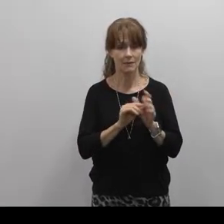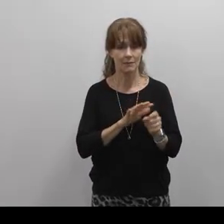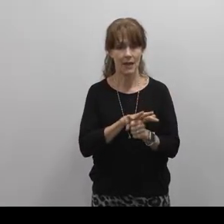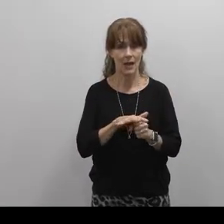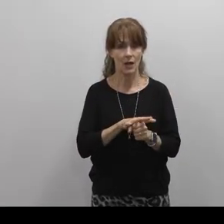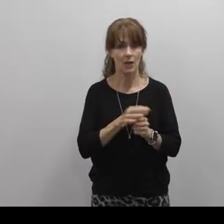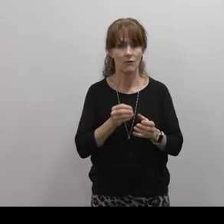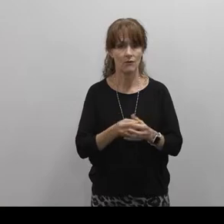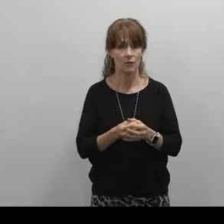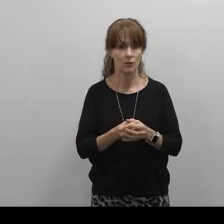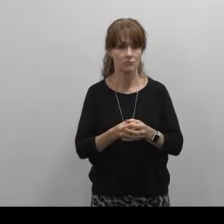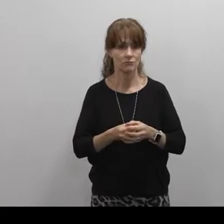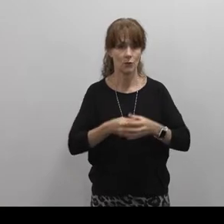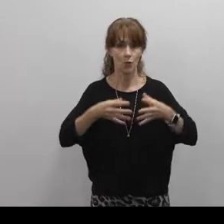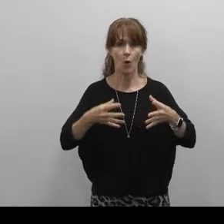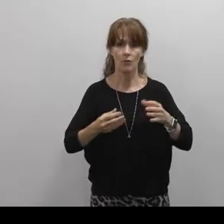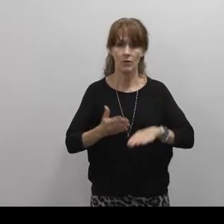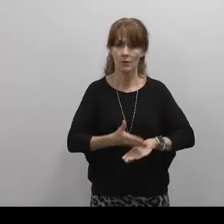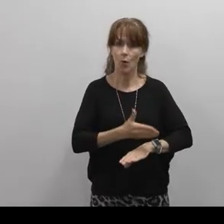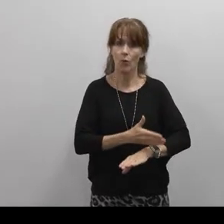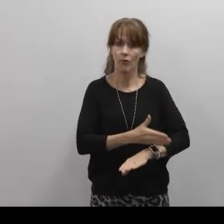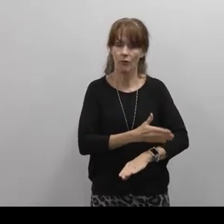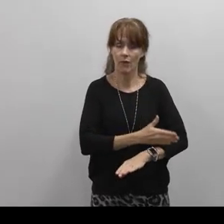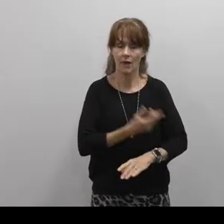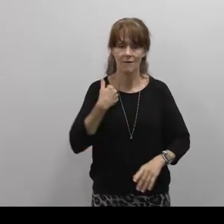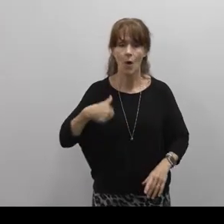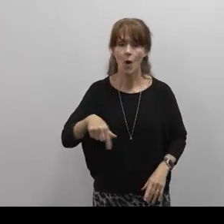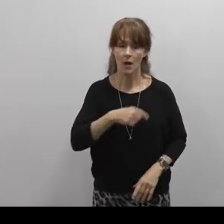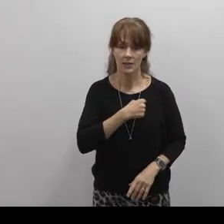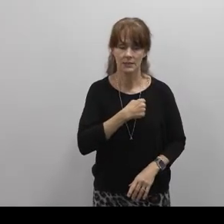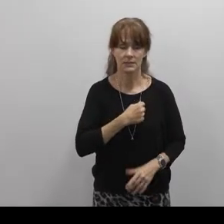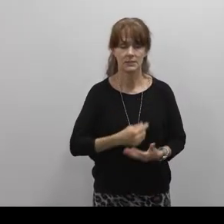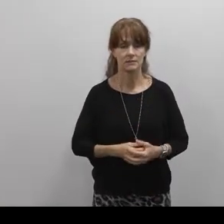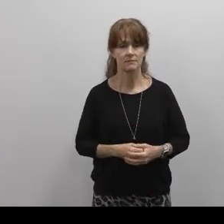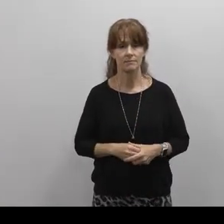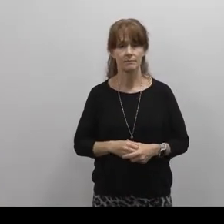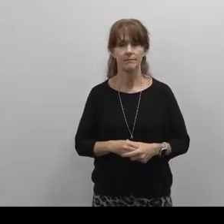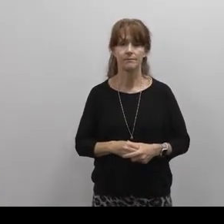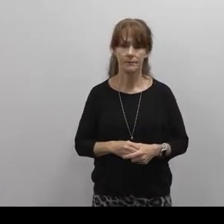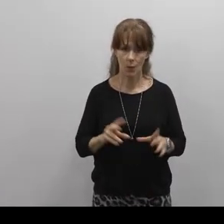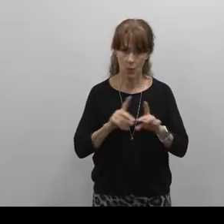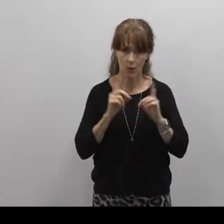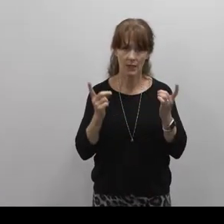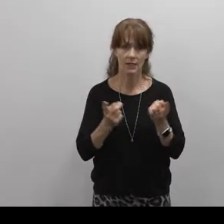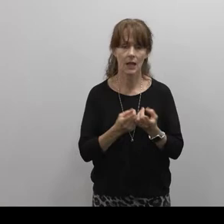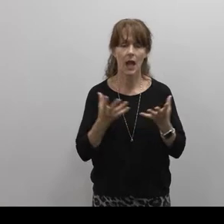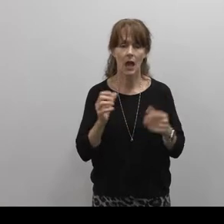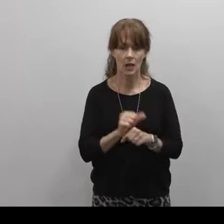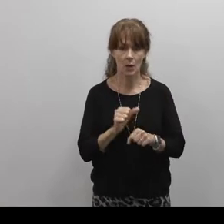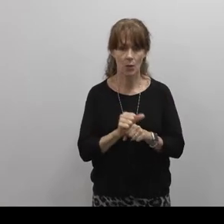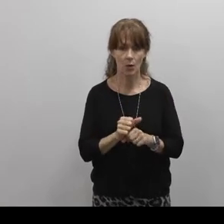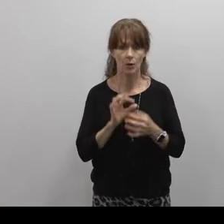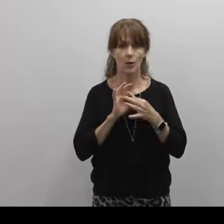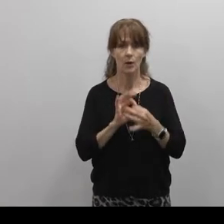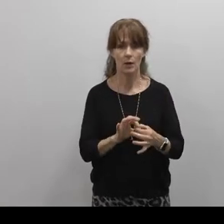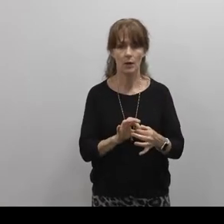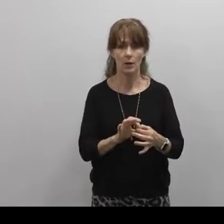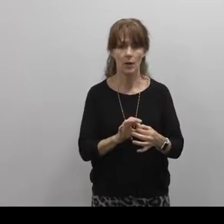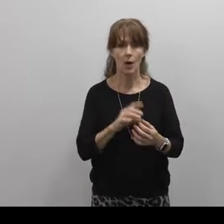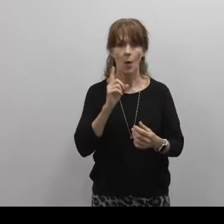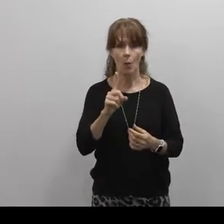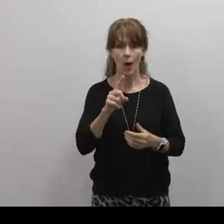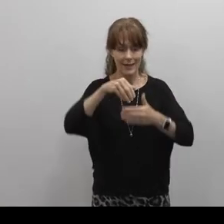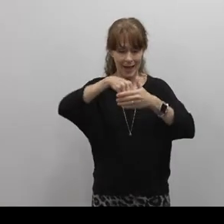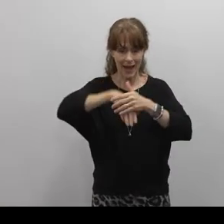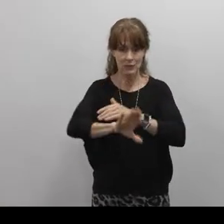for growth for us. So fortunate as a district that we did quite a bit of work with respect to single point of entry